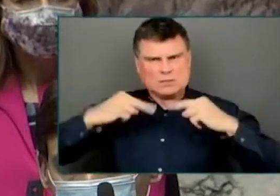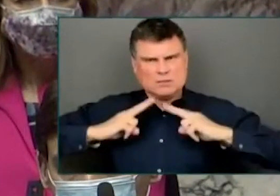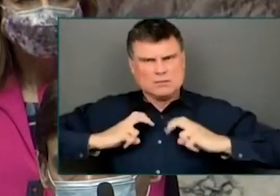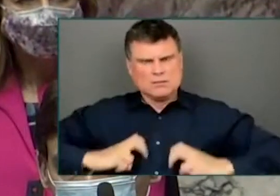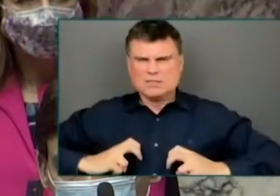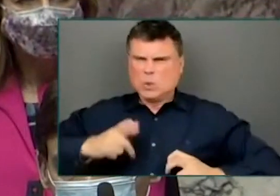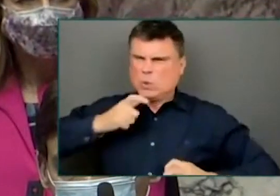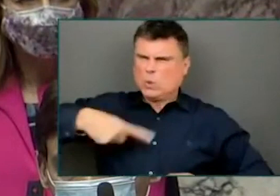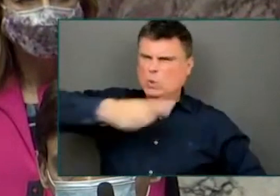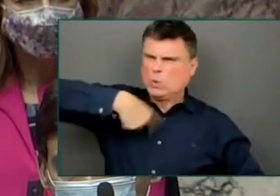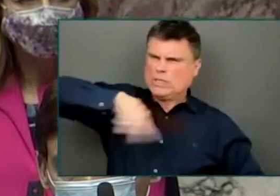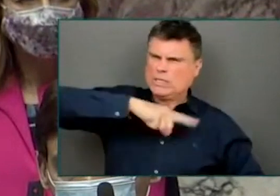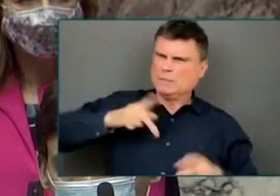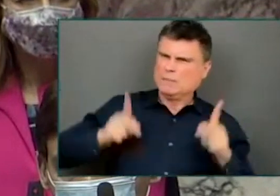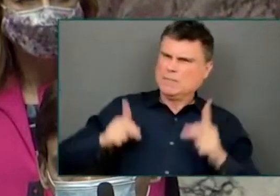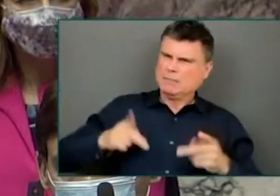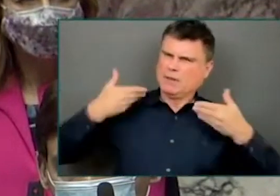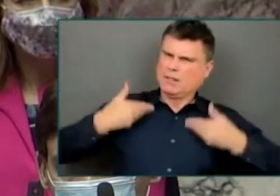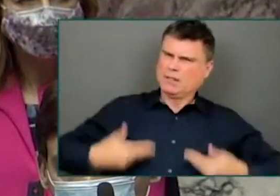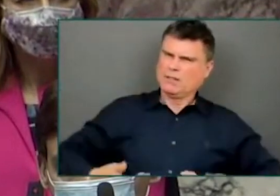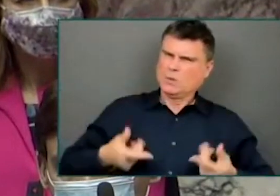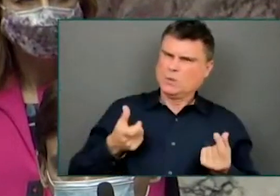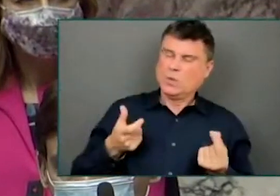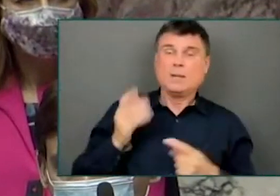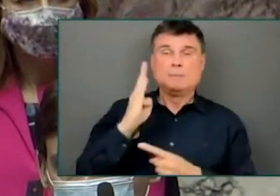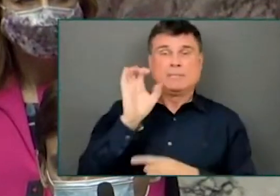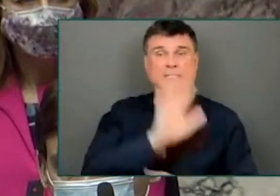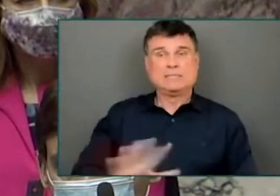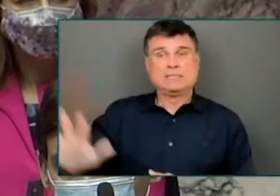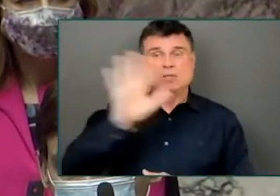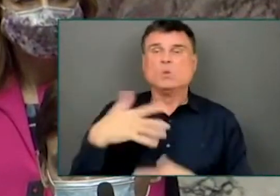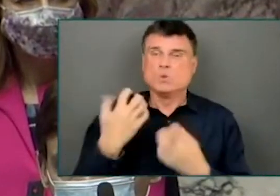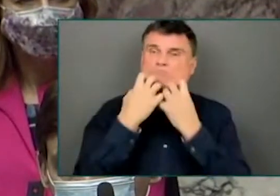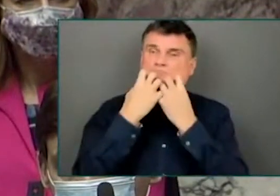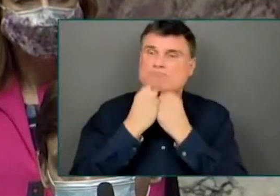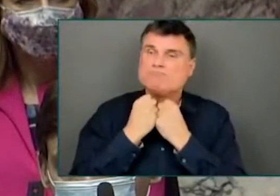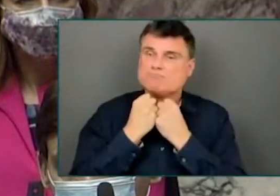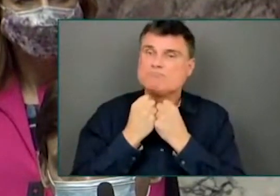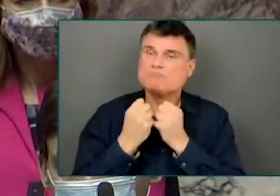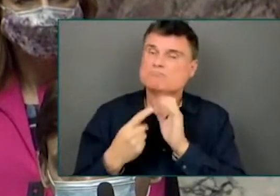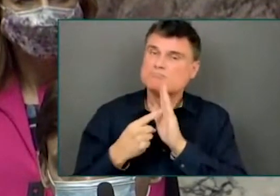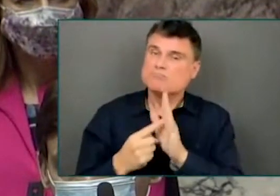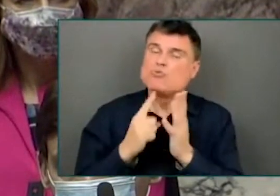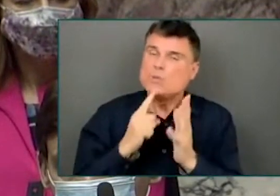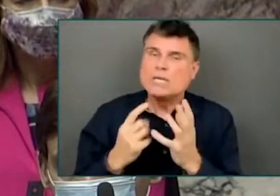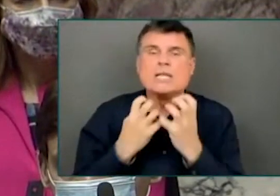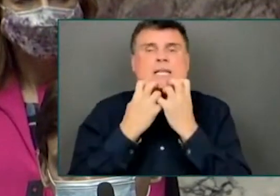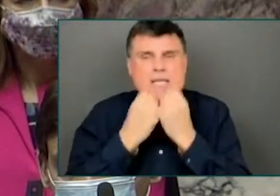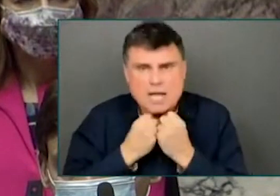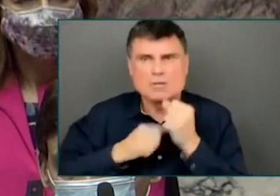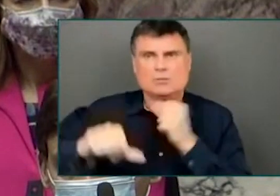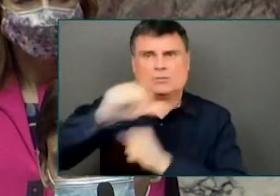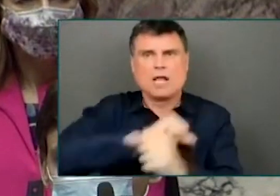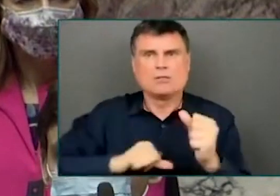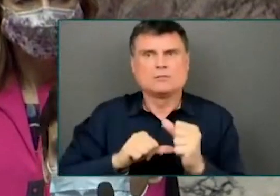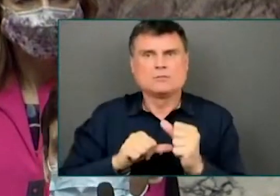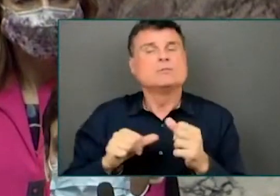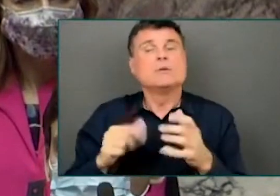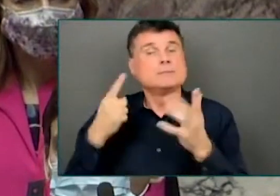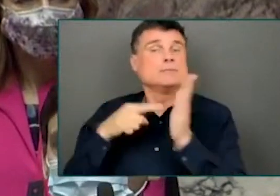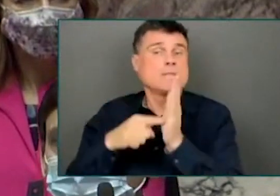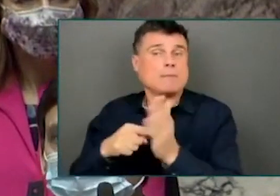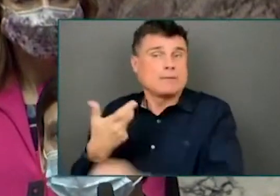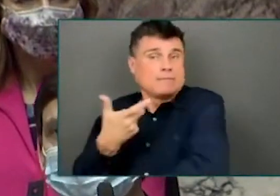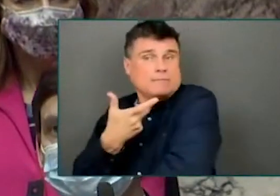British Columbians are caring. When a safe and effective vaccine became available, millions of us rolled up our sleeves to